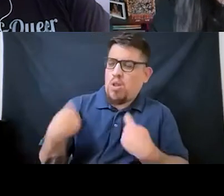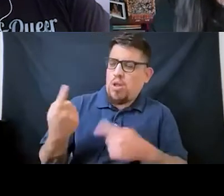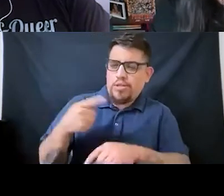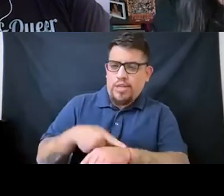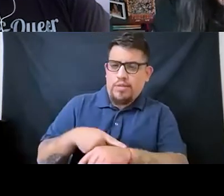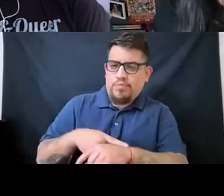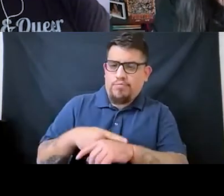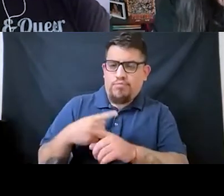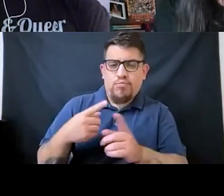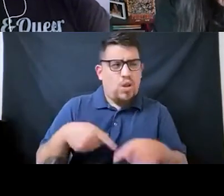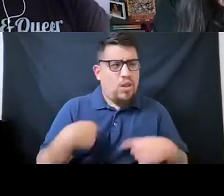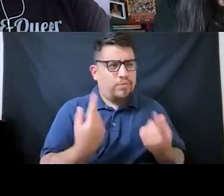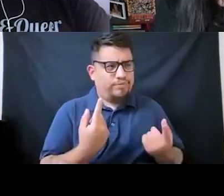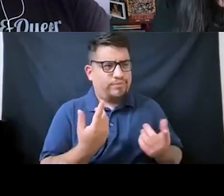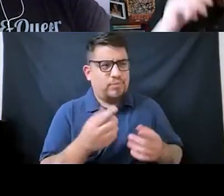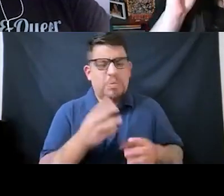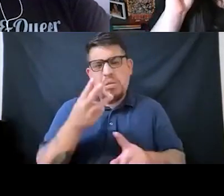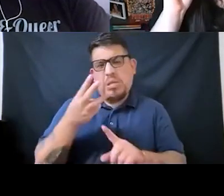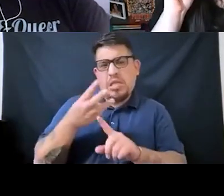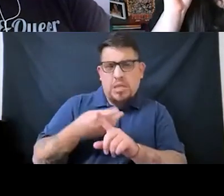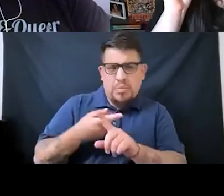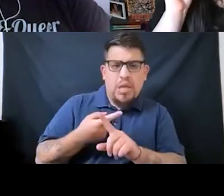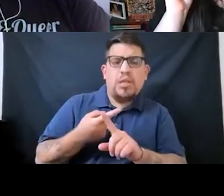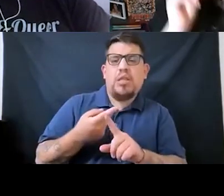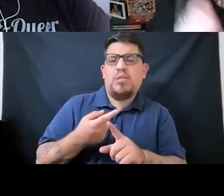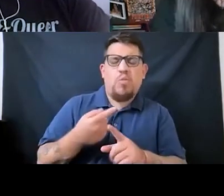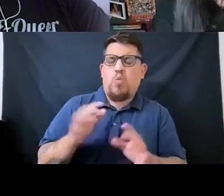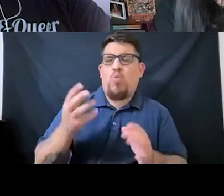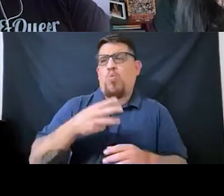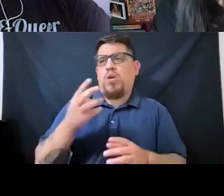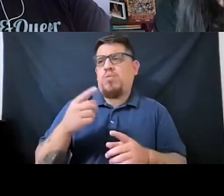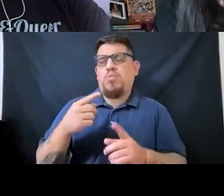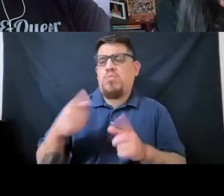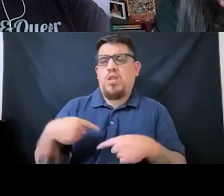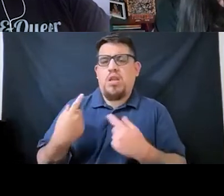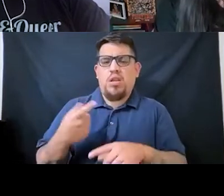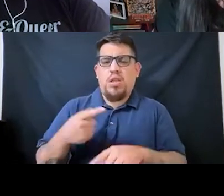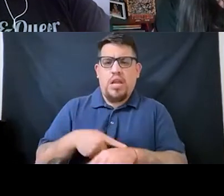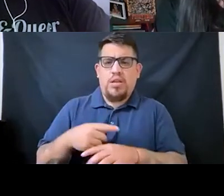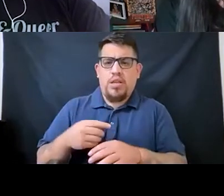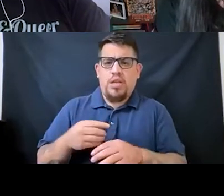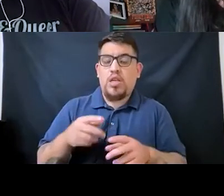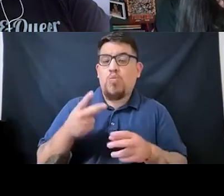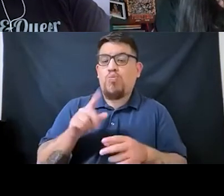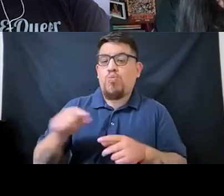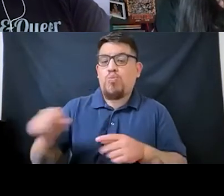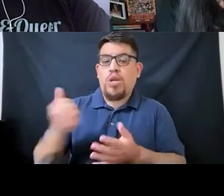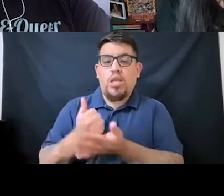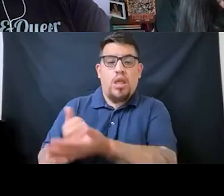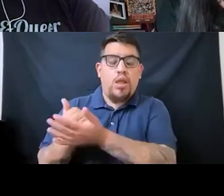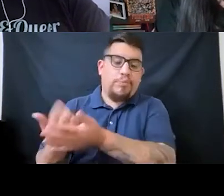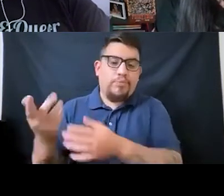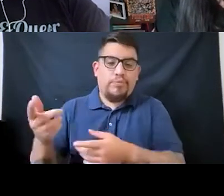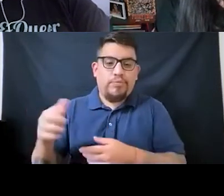How long? About 6 months. That's too long, he says, as he walks away to help another customer before I can agree.